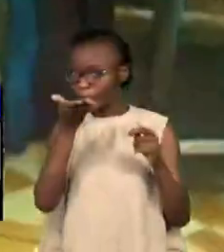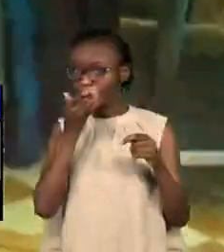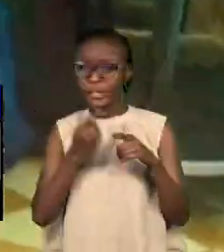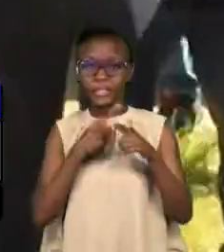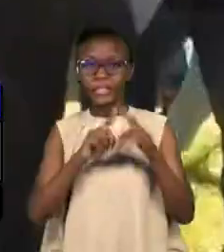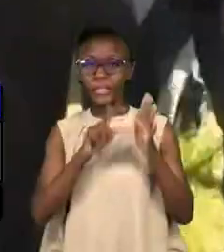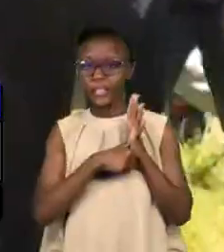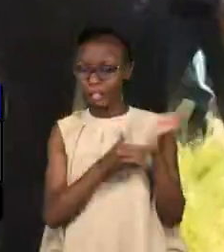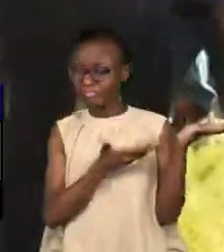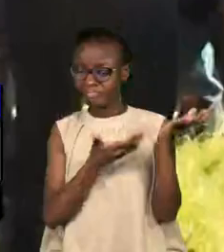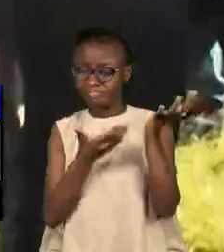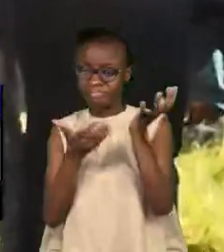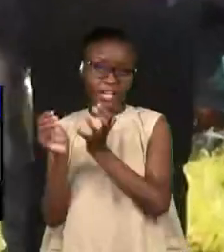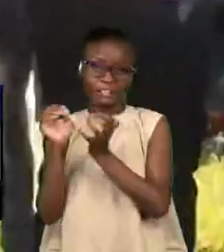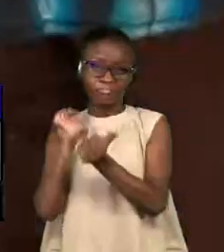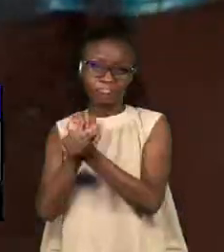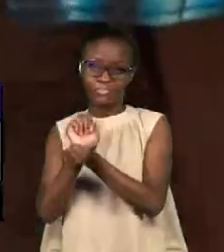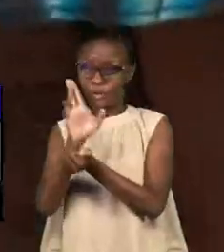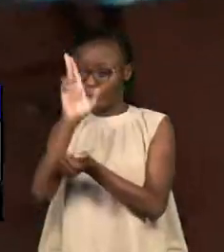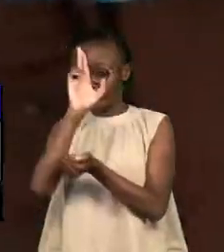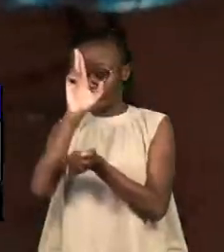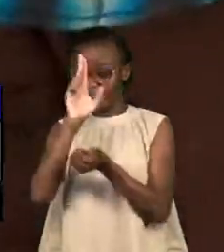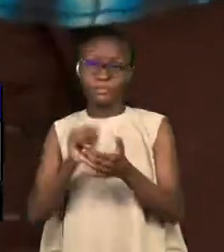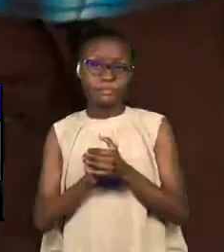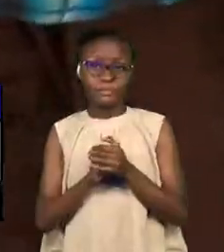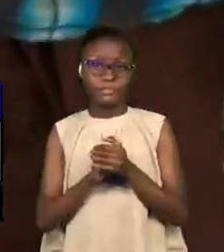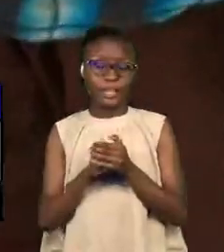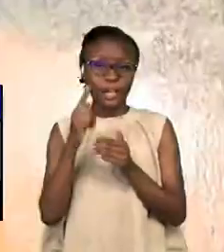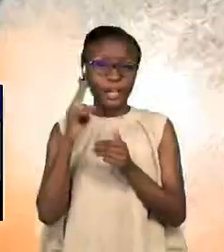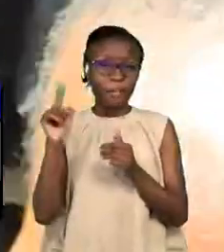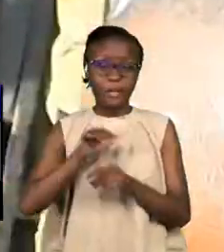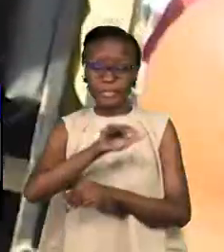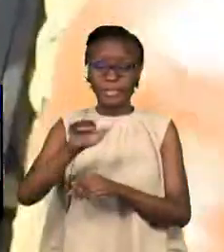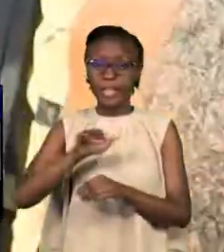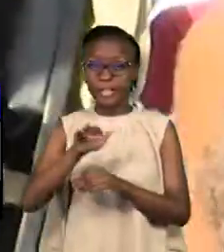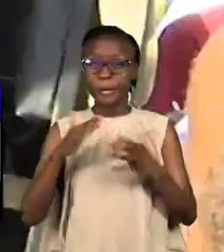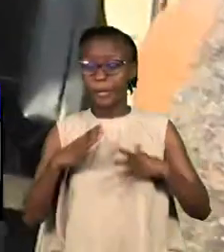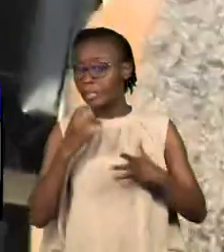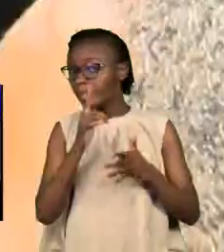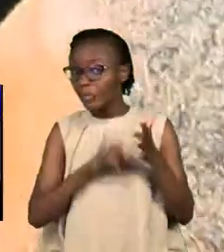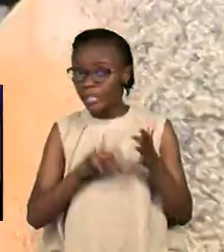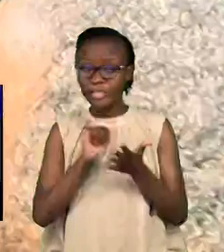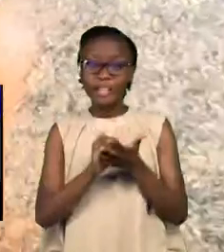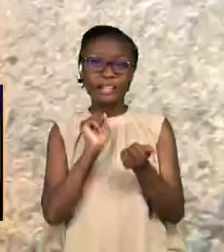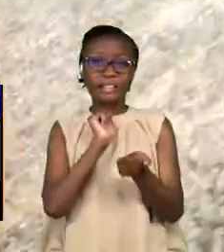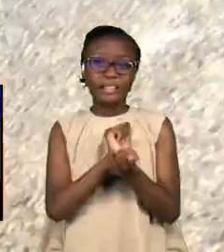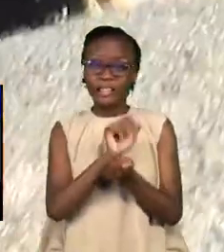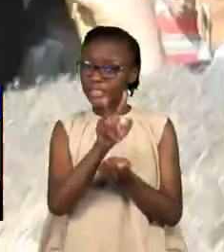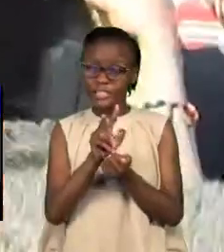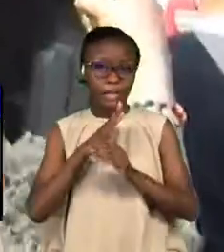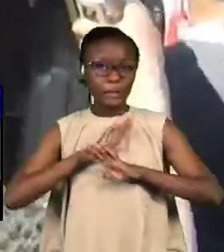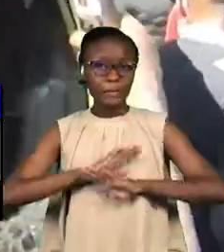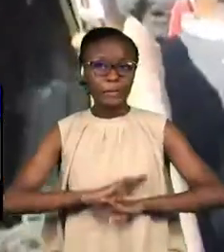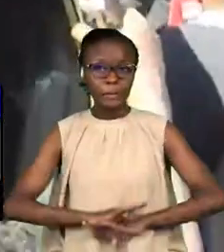Langus police station to record their statements. According to area residents, the arrest of the two was a relief to them